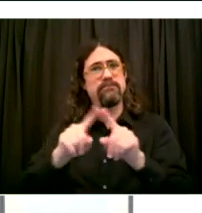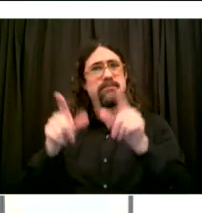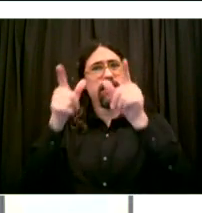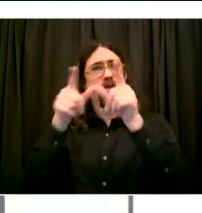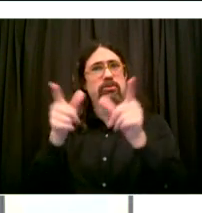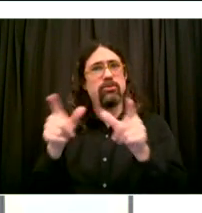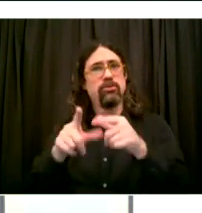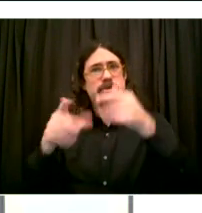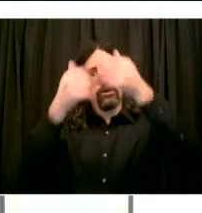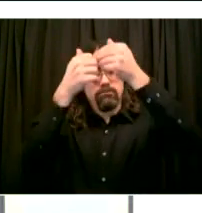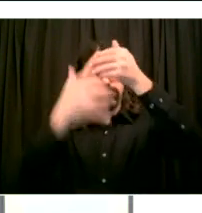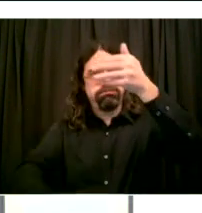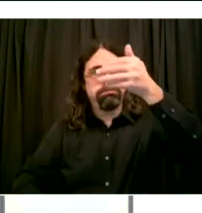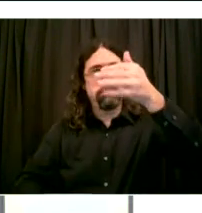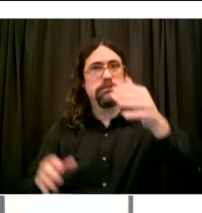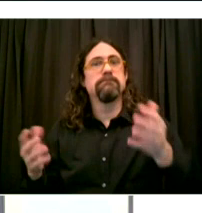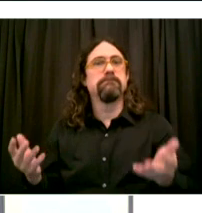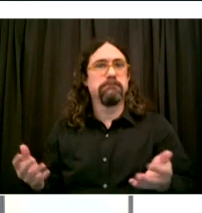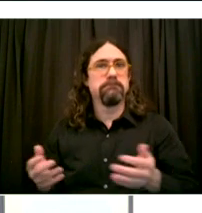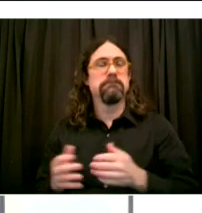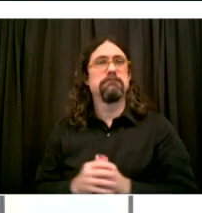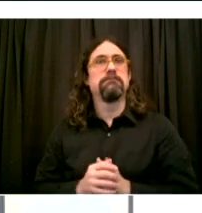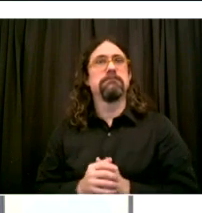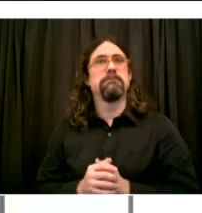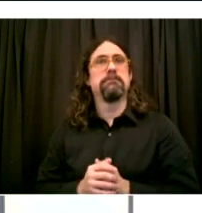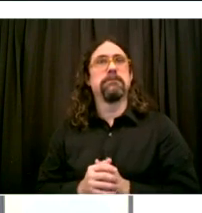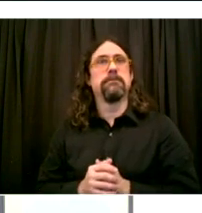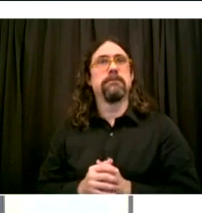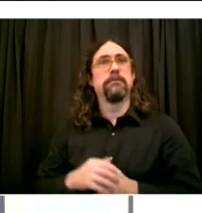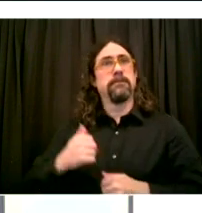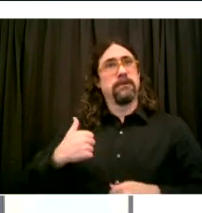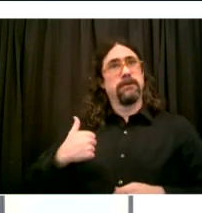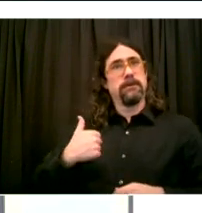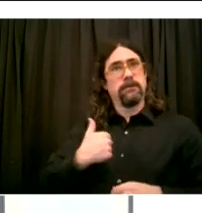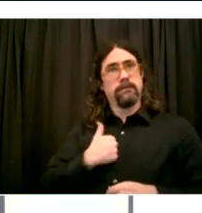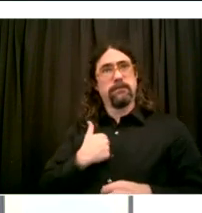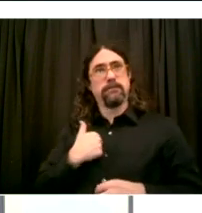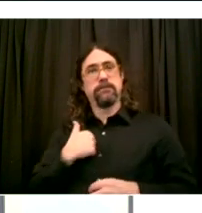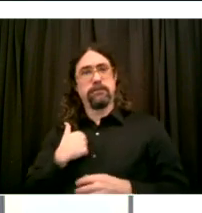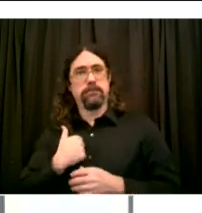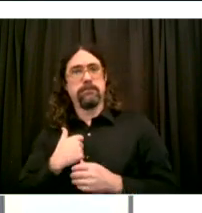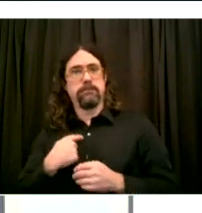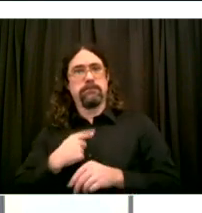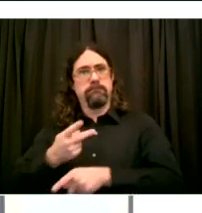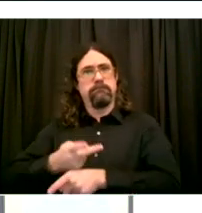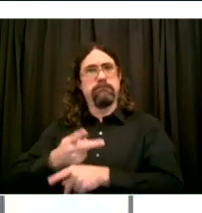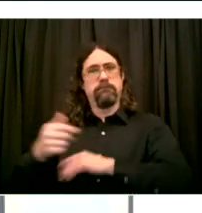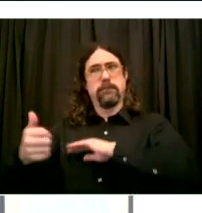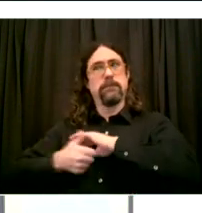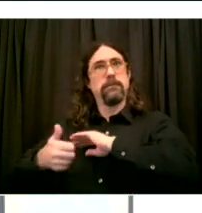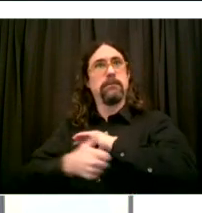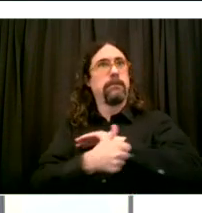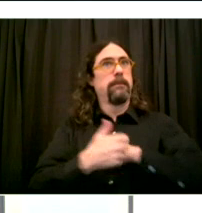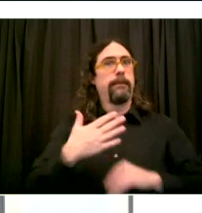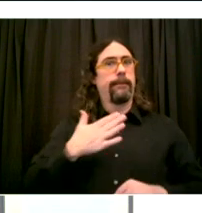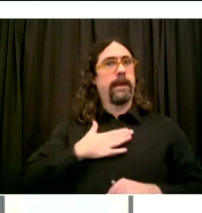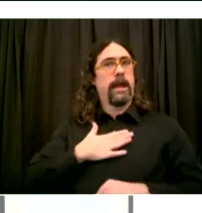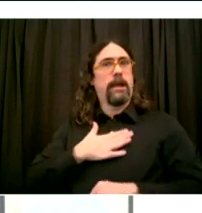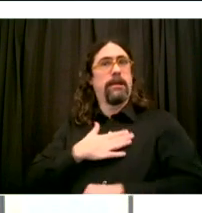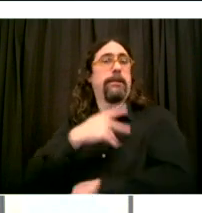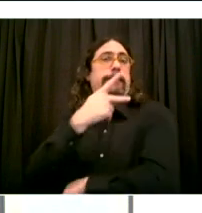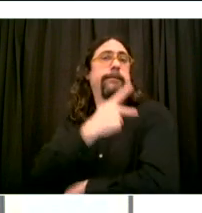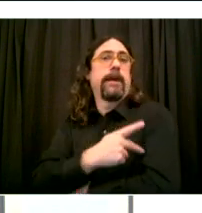patients myself. So much boils down to the relationship that people already have with a trusted